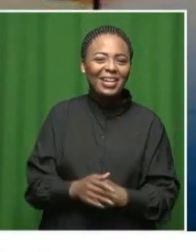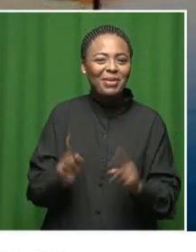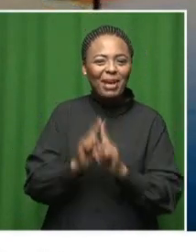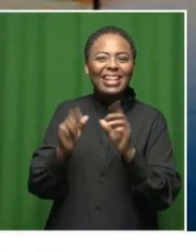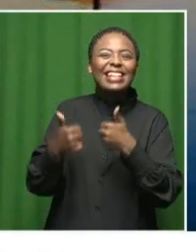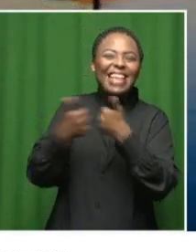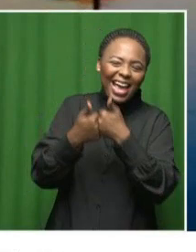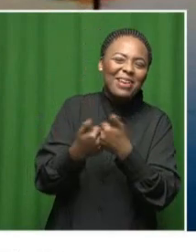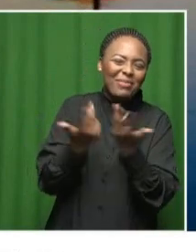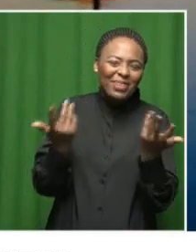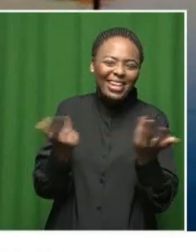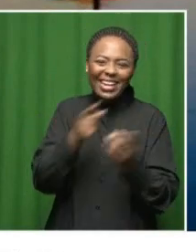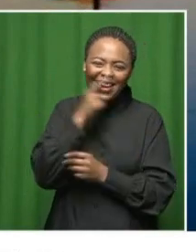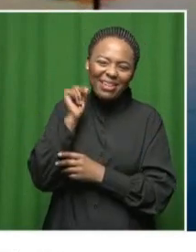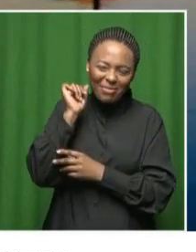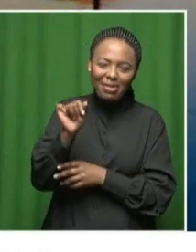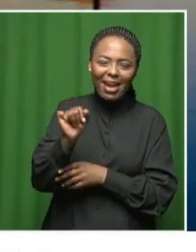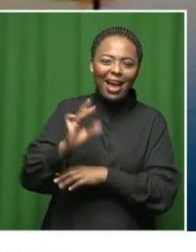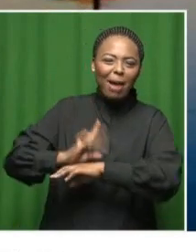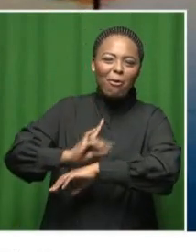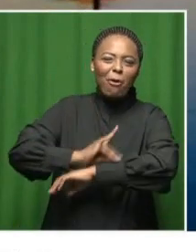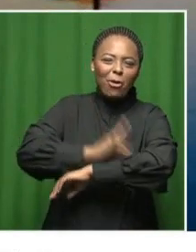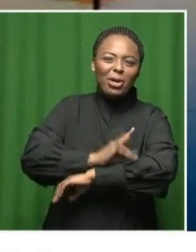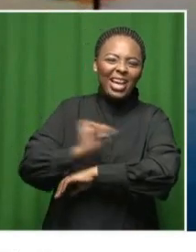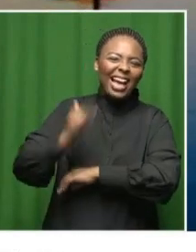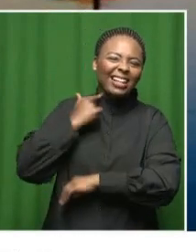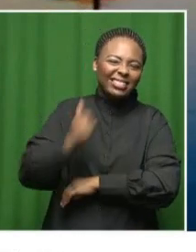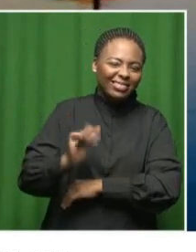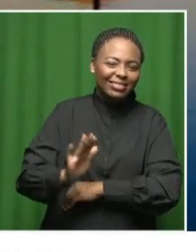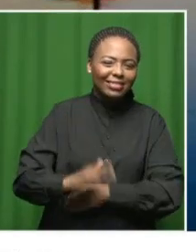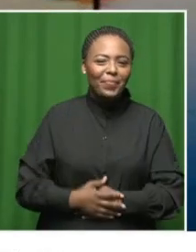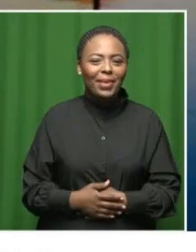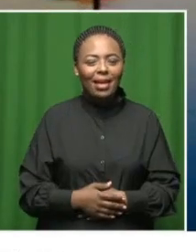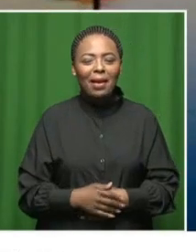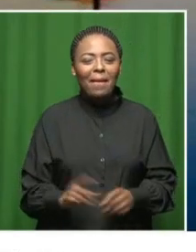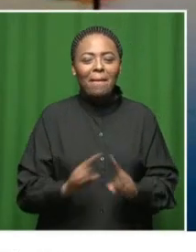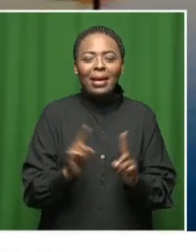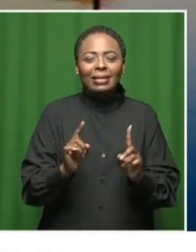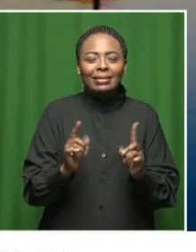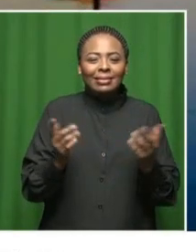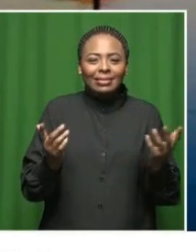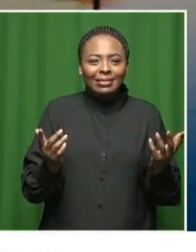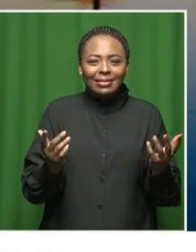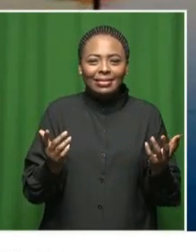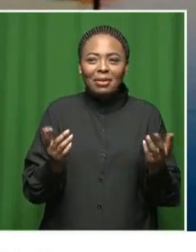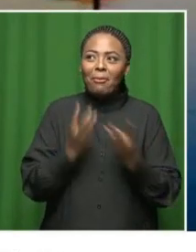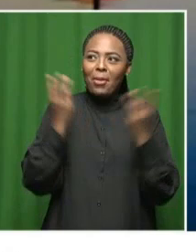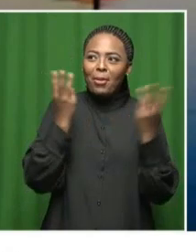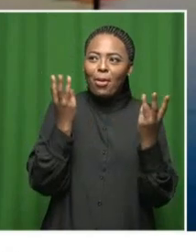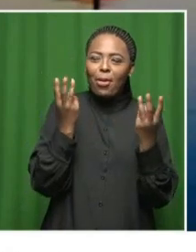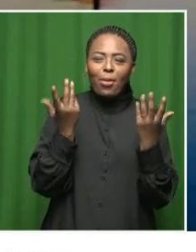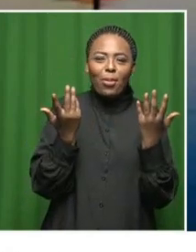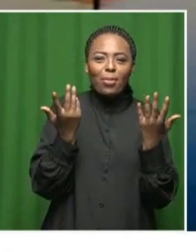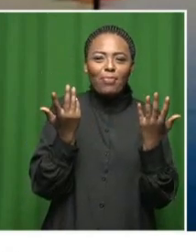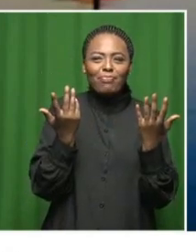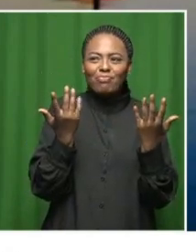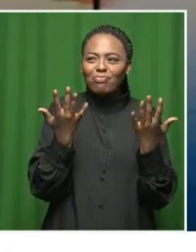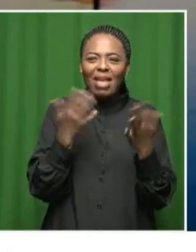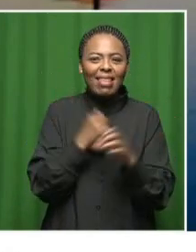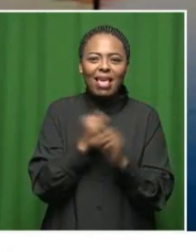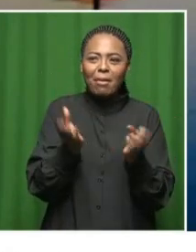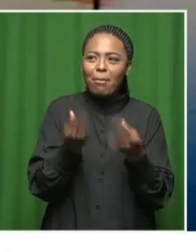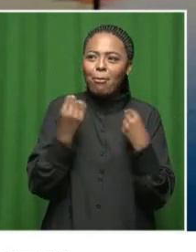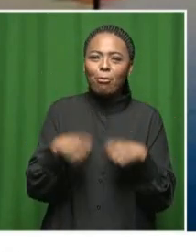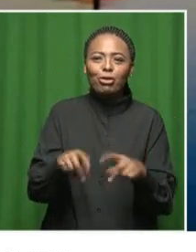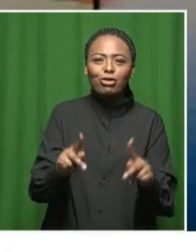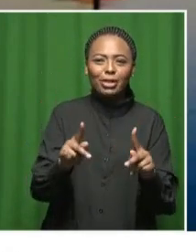So these things are games you would not normally see, but because they're created by people who are not usually given the opportunity